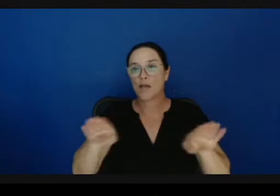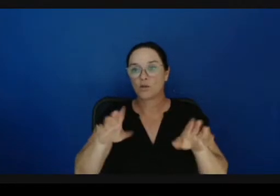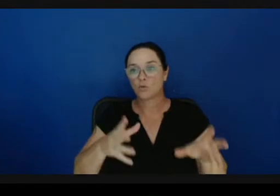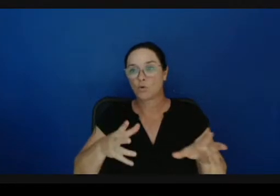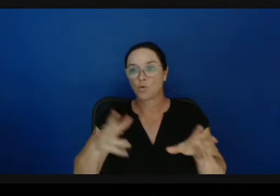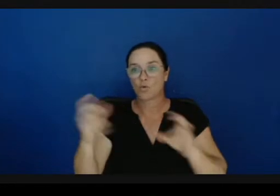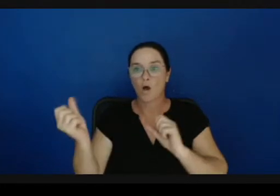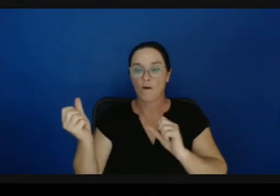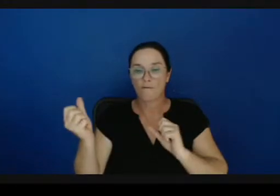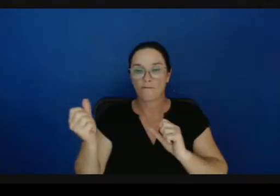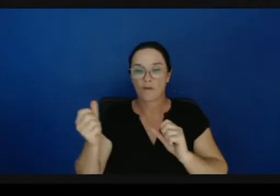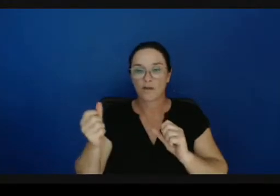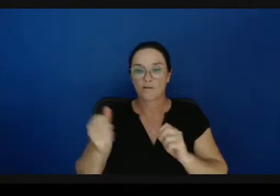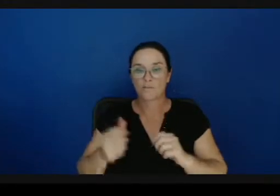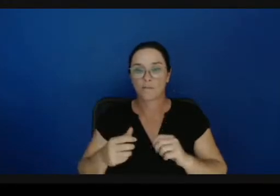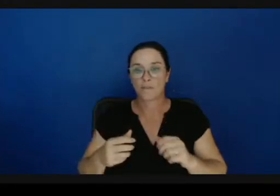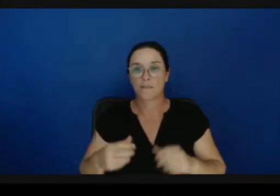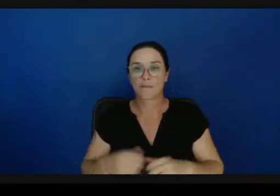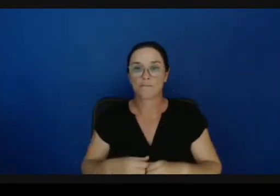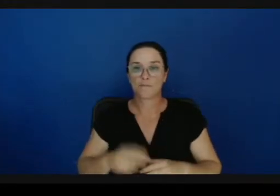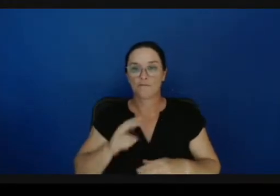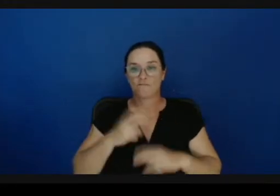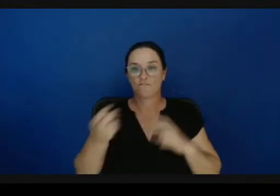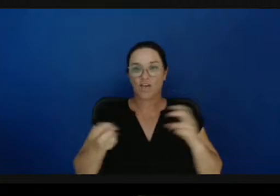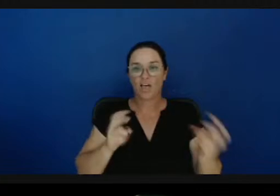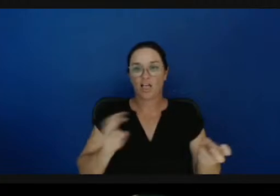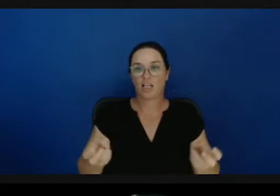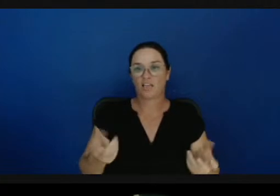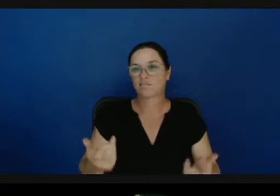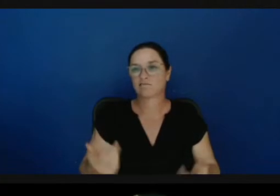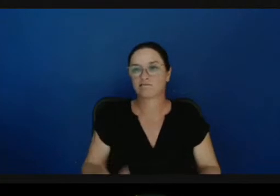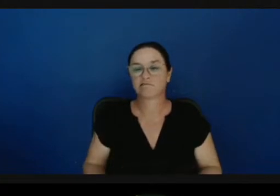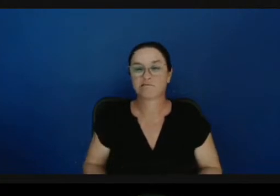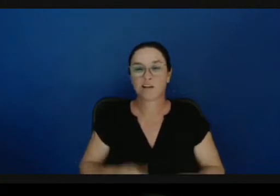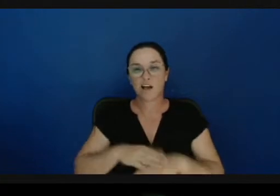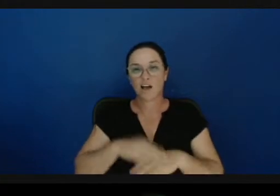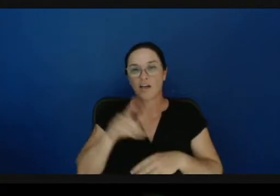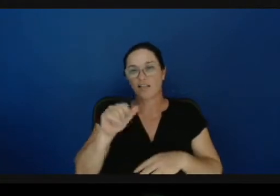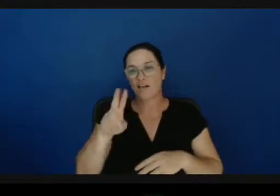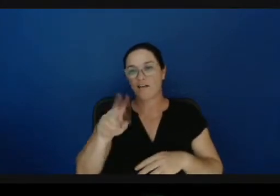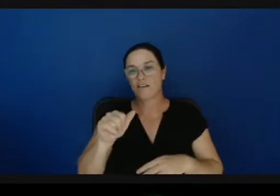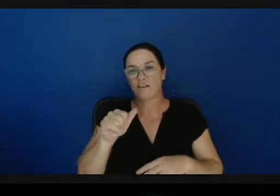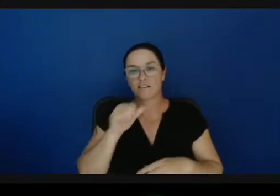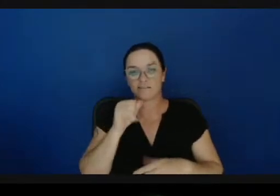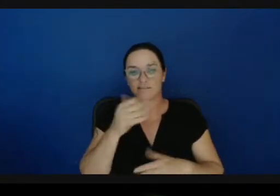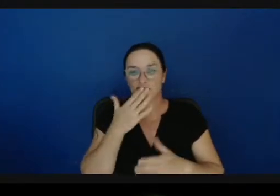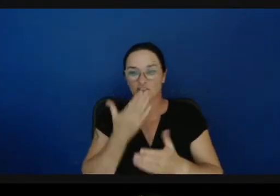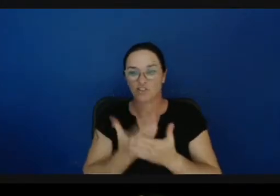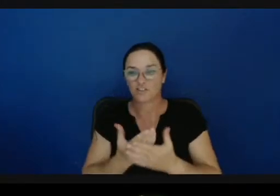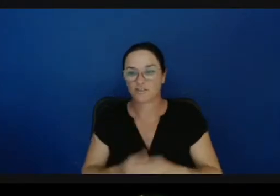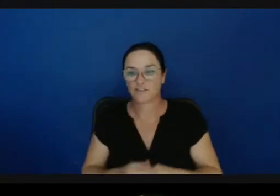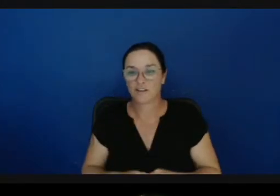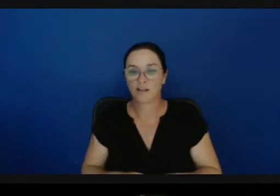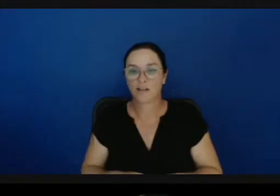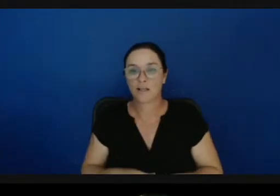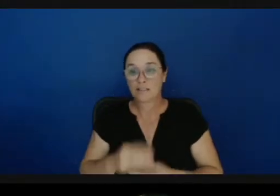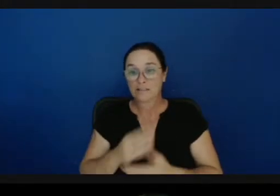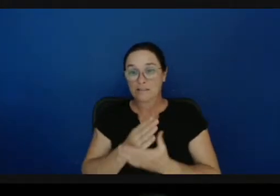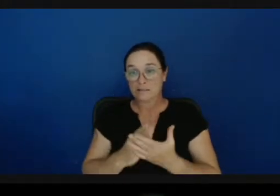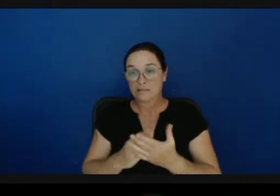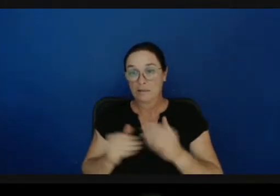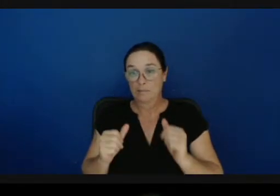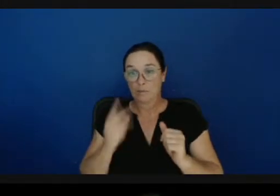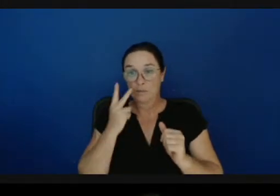You can see there's the mast and all the panels face down on the lava. That's not good. Some of these you can see